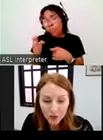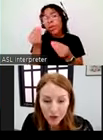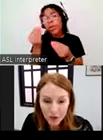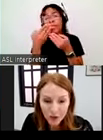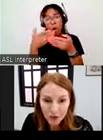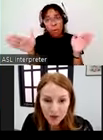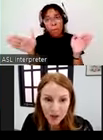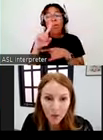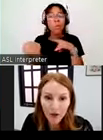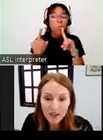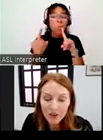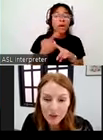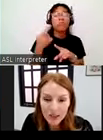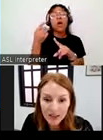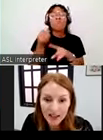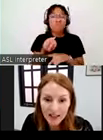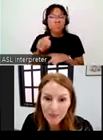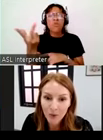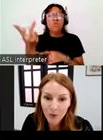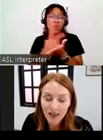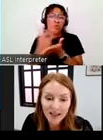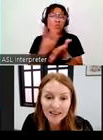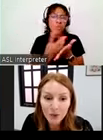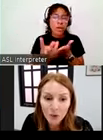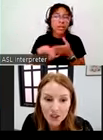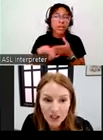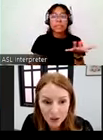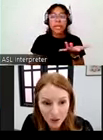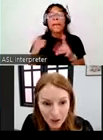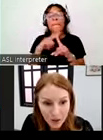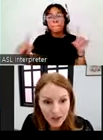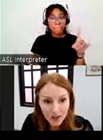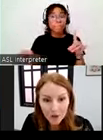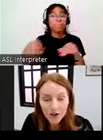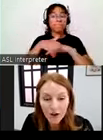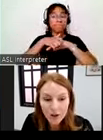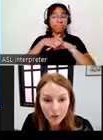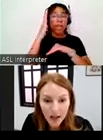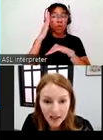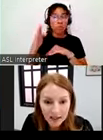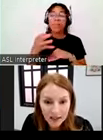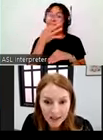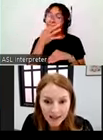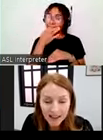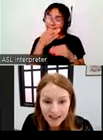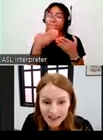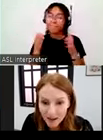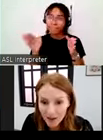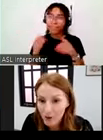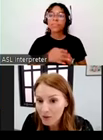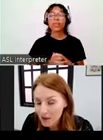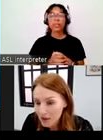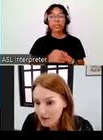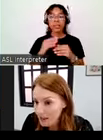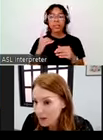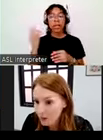English version should be available very soon, and that link will be shared with you. You can also find links that are